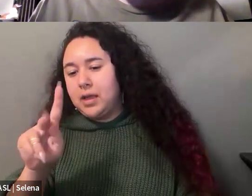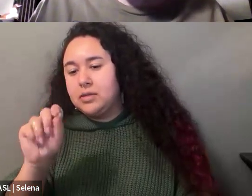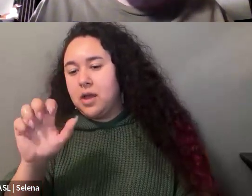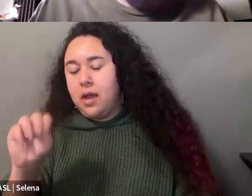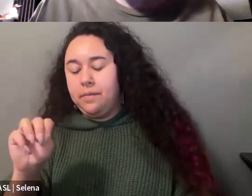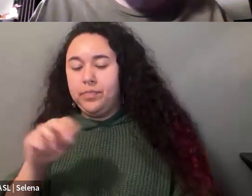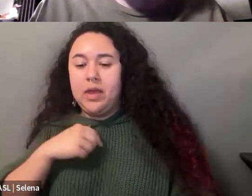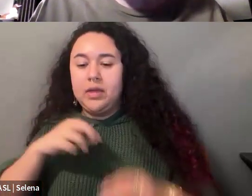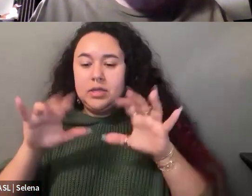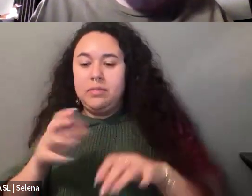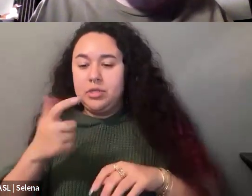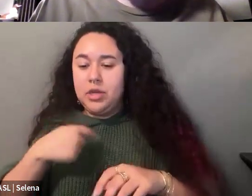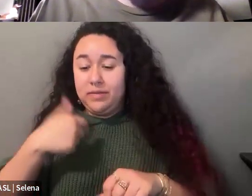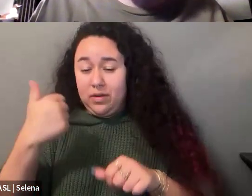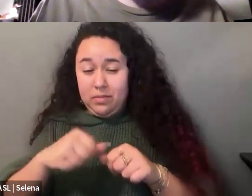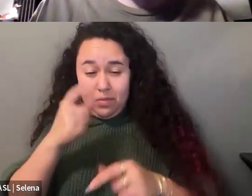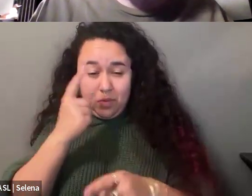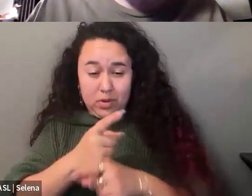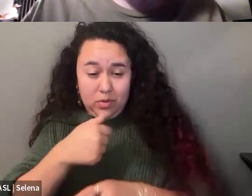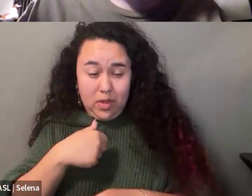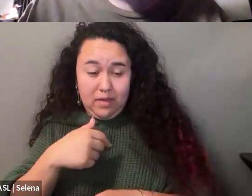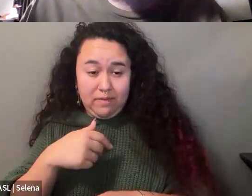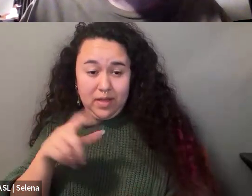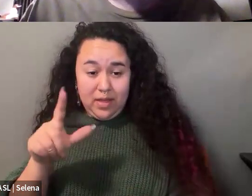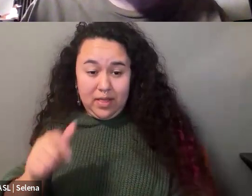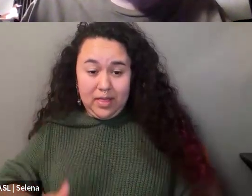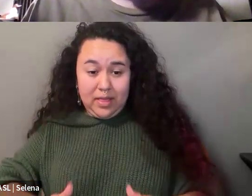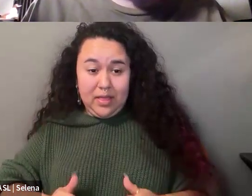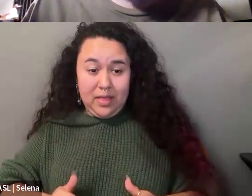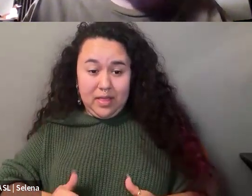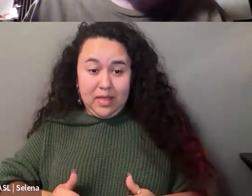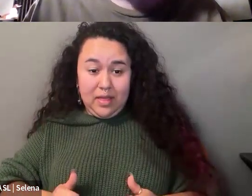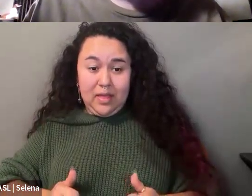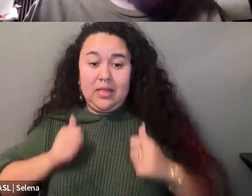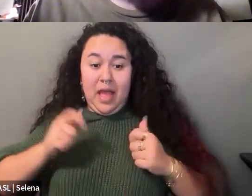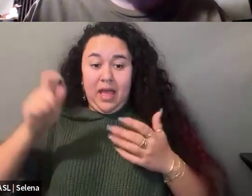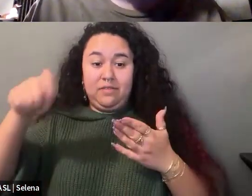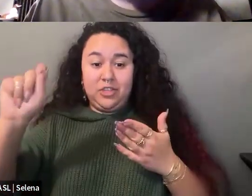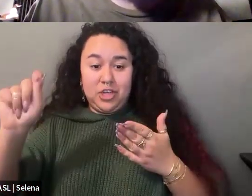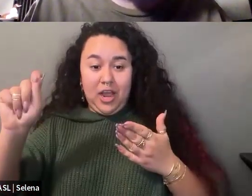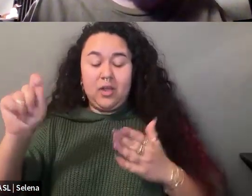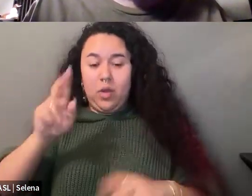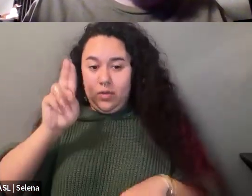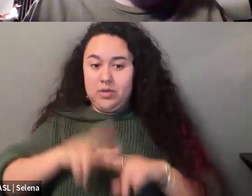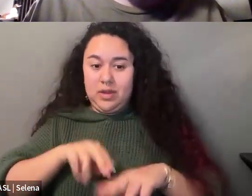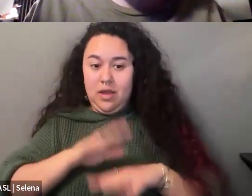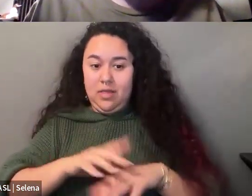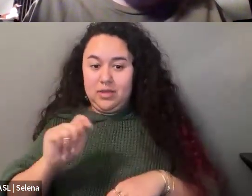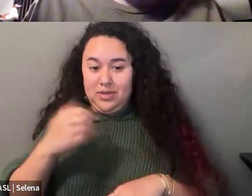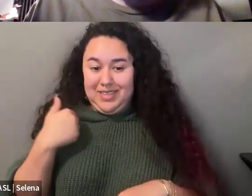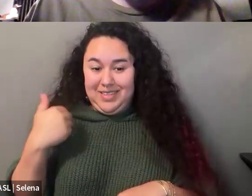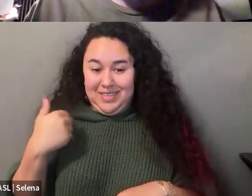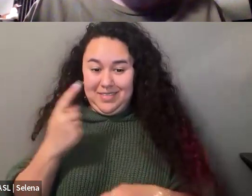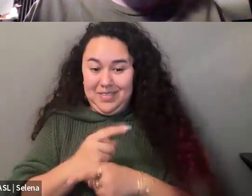chat. And am I remembering correctly? Didn't you get a lifer while you were sitting on the toilet not that long